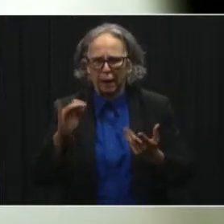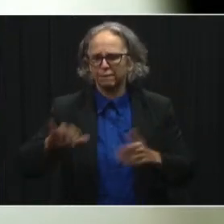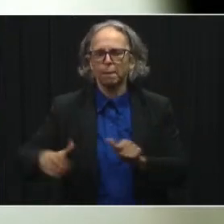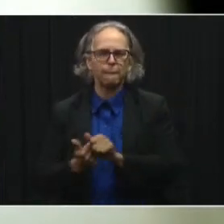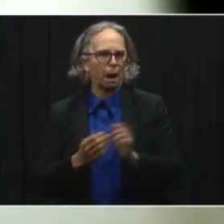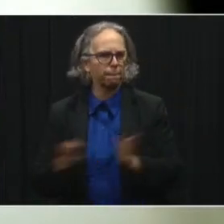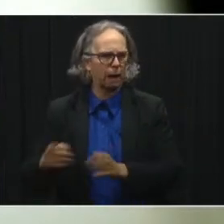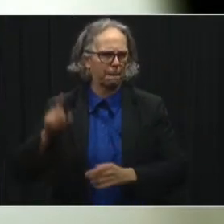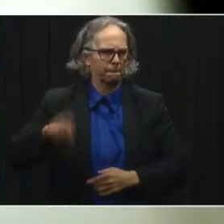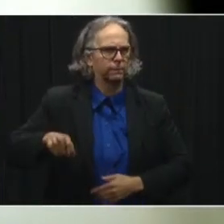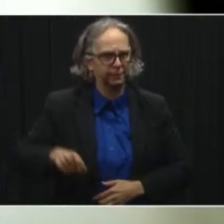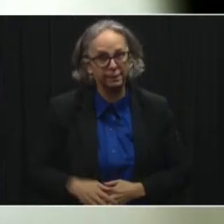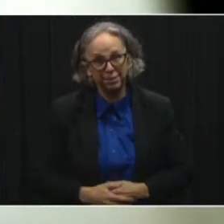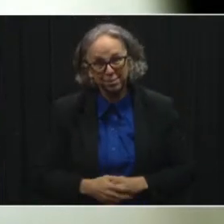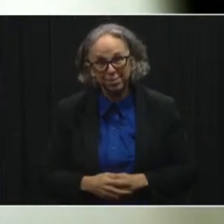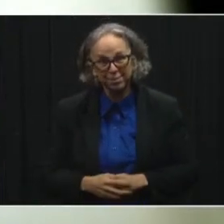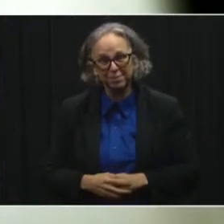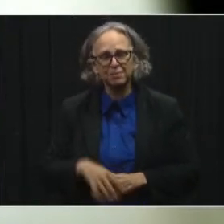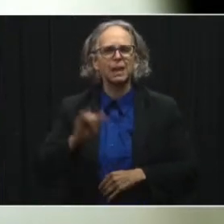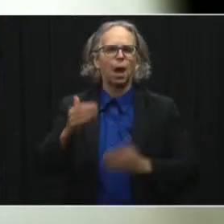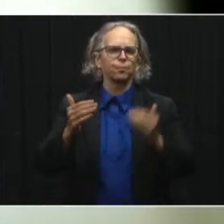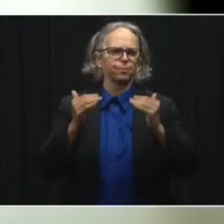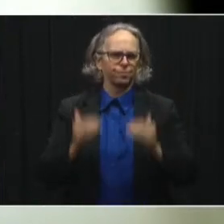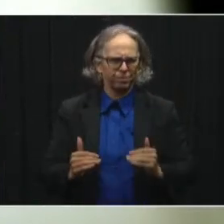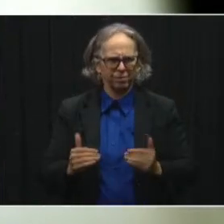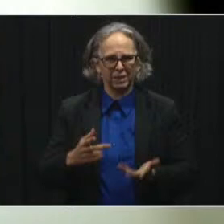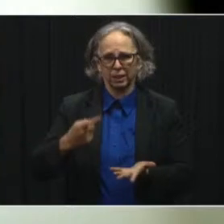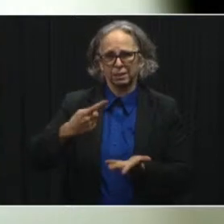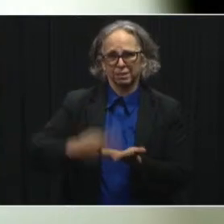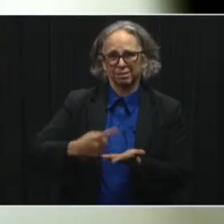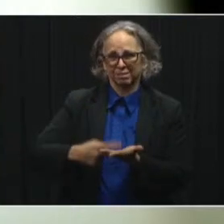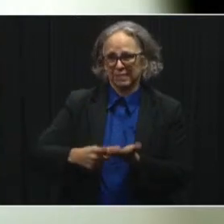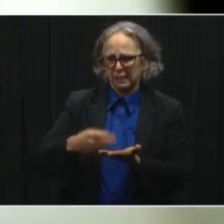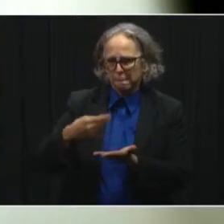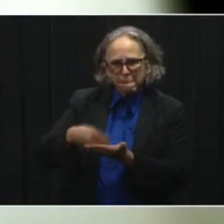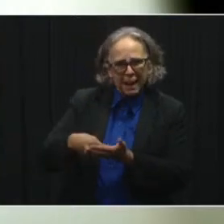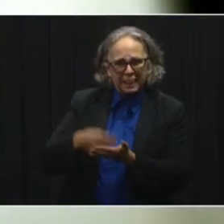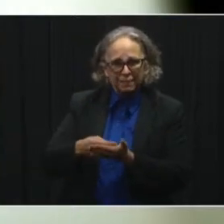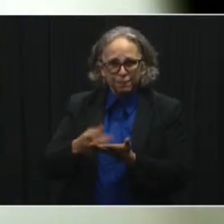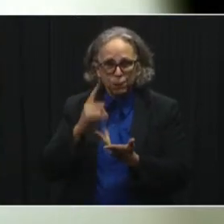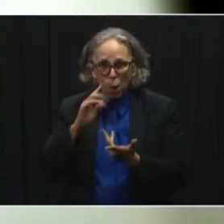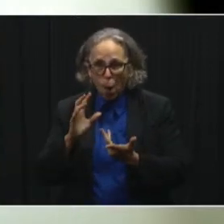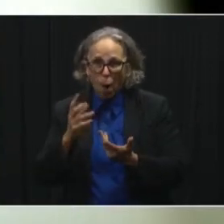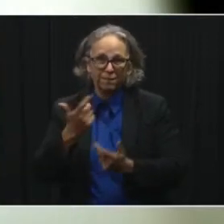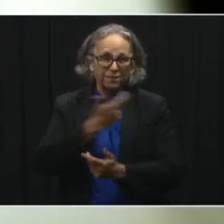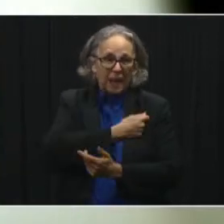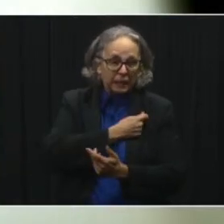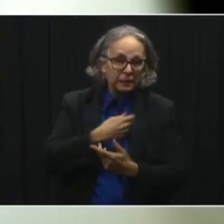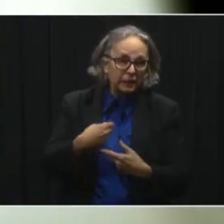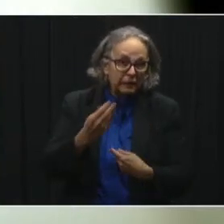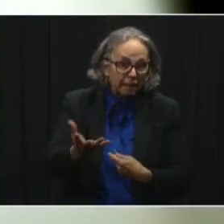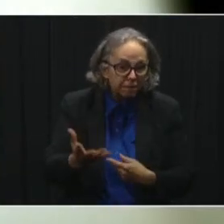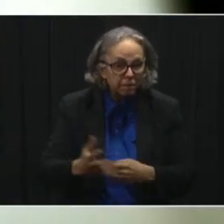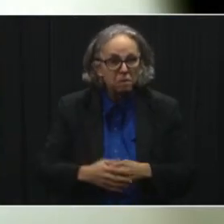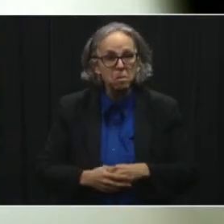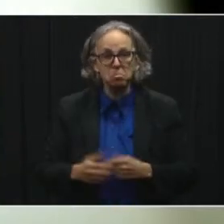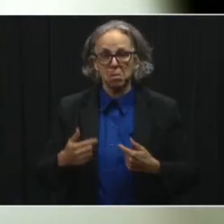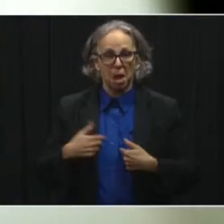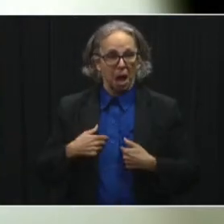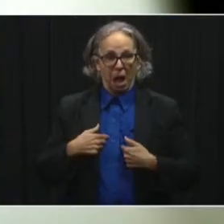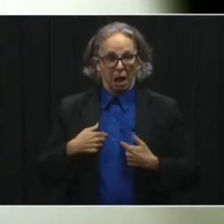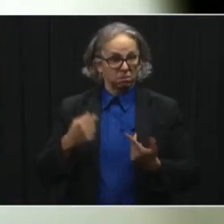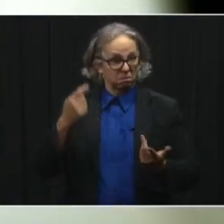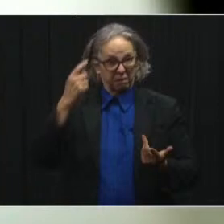The financial incentive for vaccination, I think we need to do whatever we can do